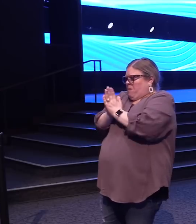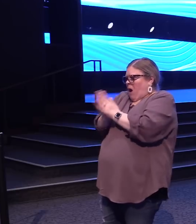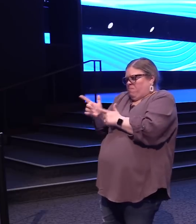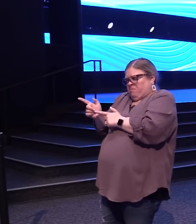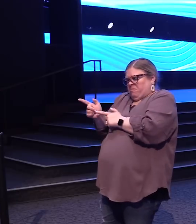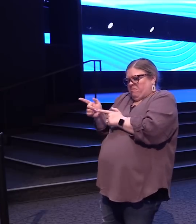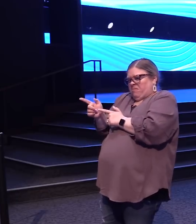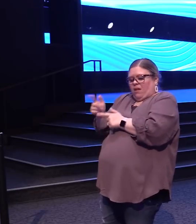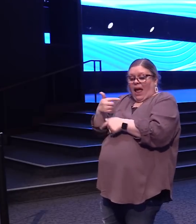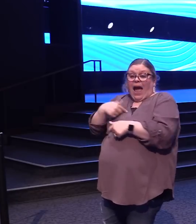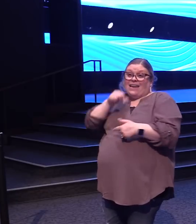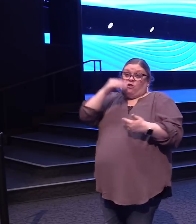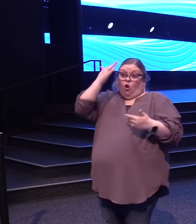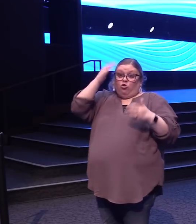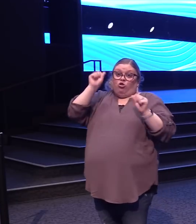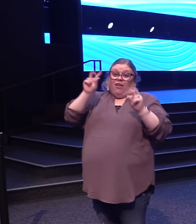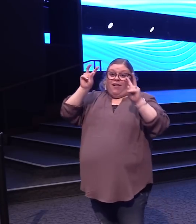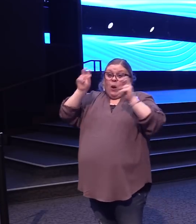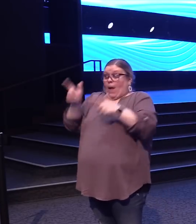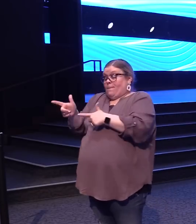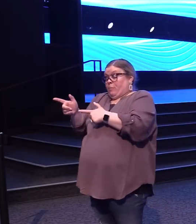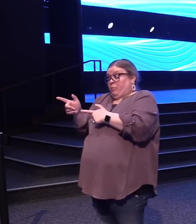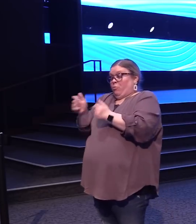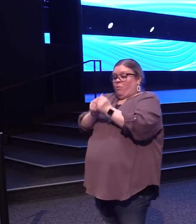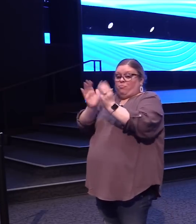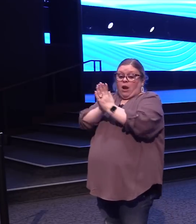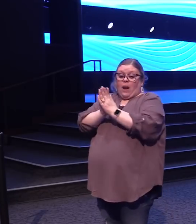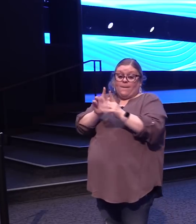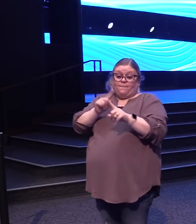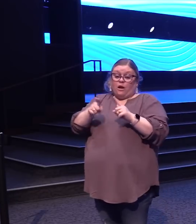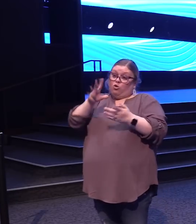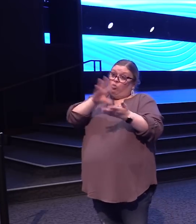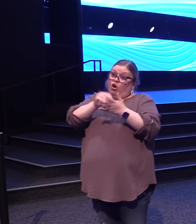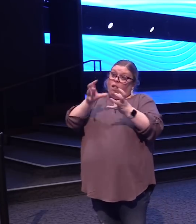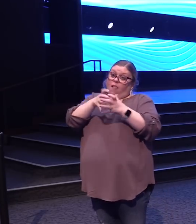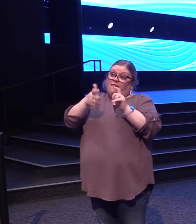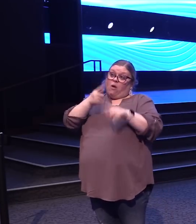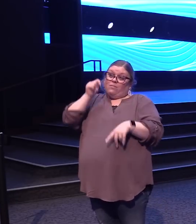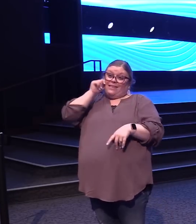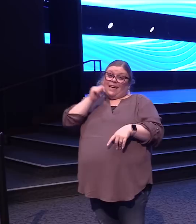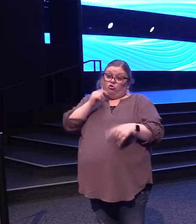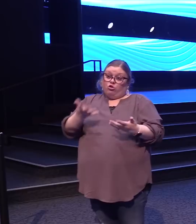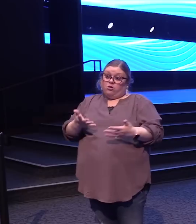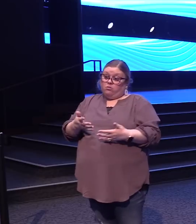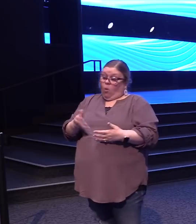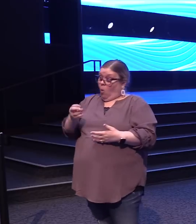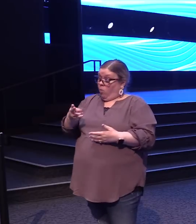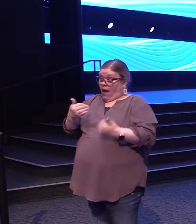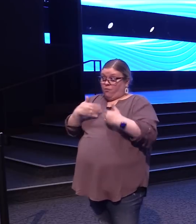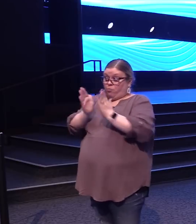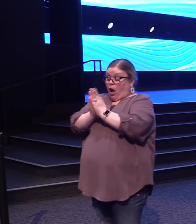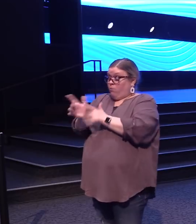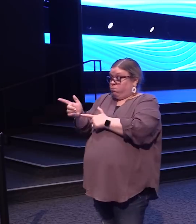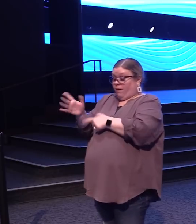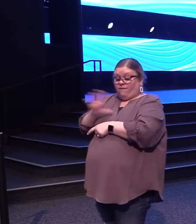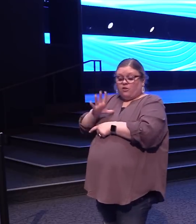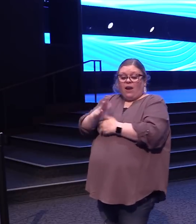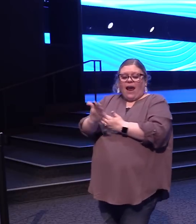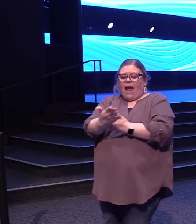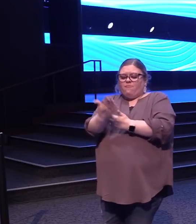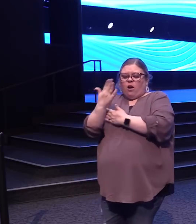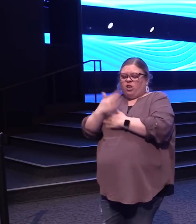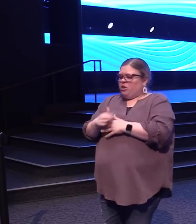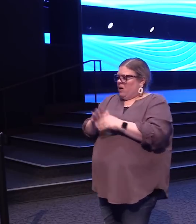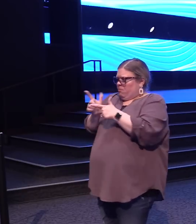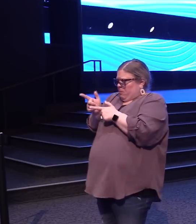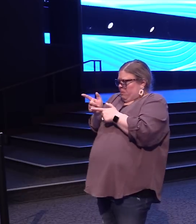I didn't even know there was such a thing as praying bazookas, but you learn a lot from teenagers. So every single morning she was